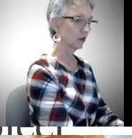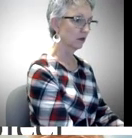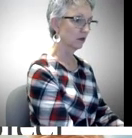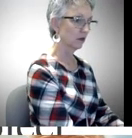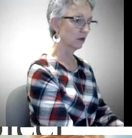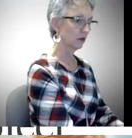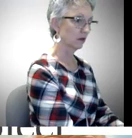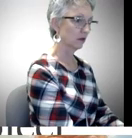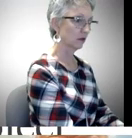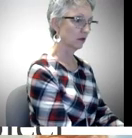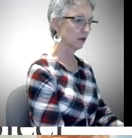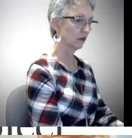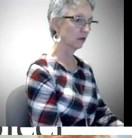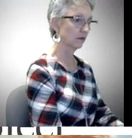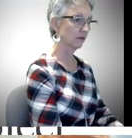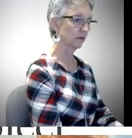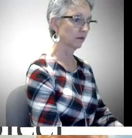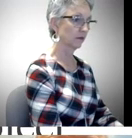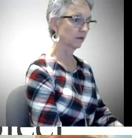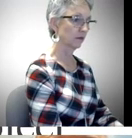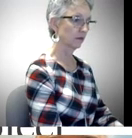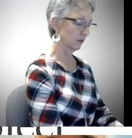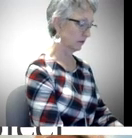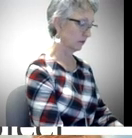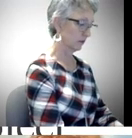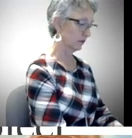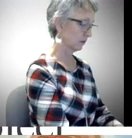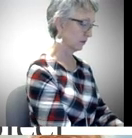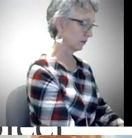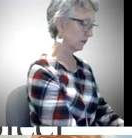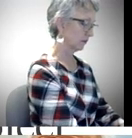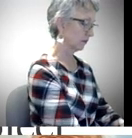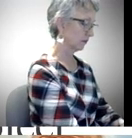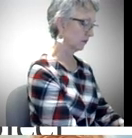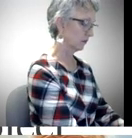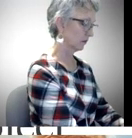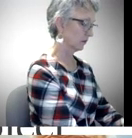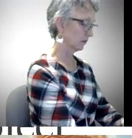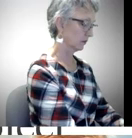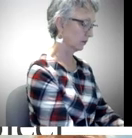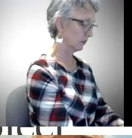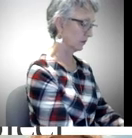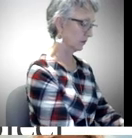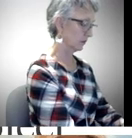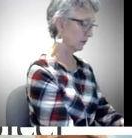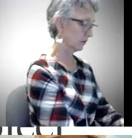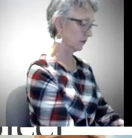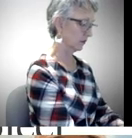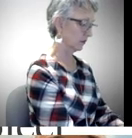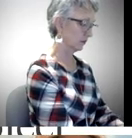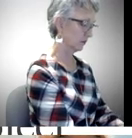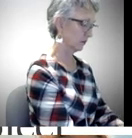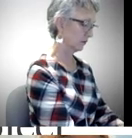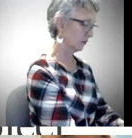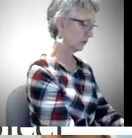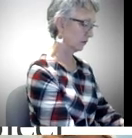the Harvards and Yale and are with all the national disability groups and the people that are smarter than all of